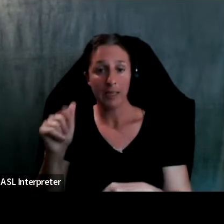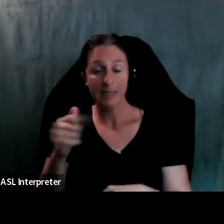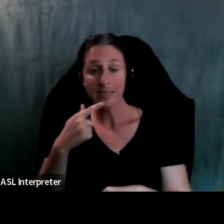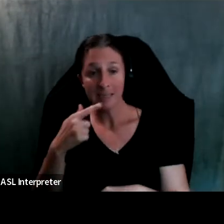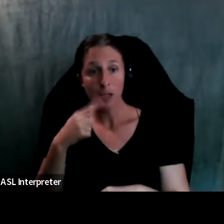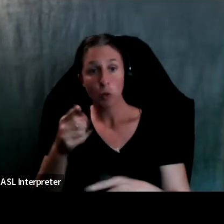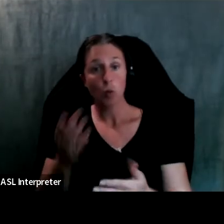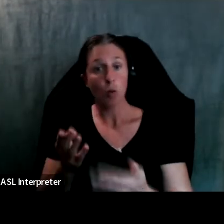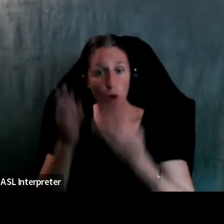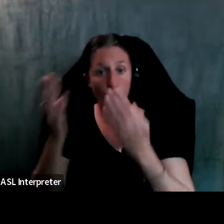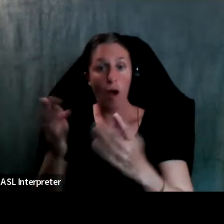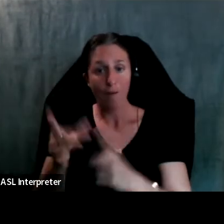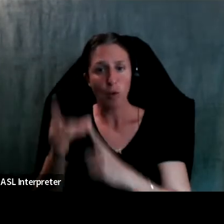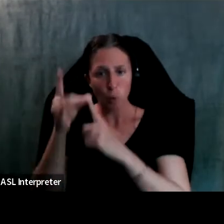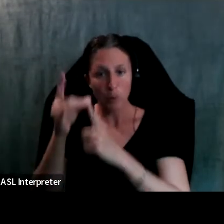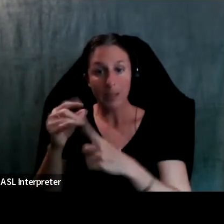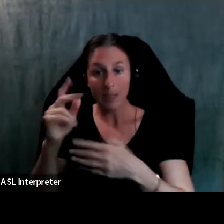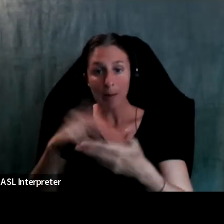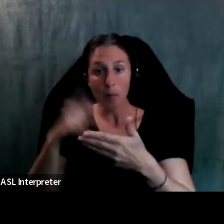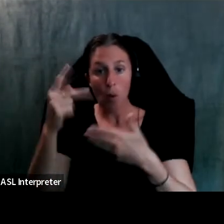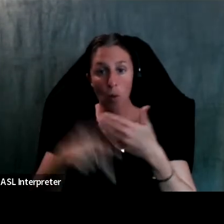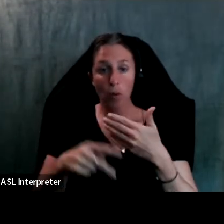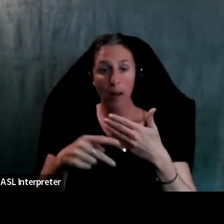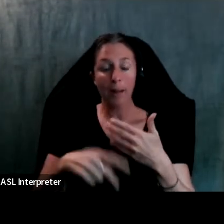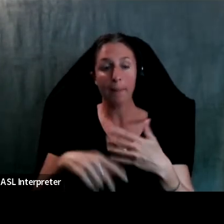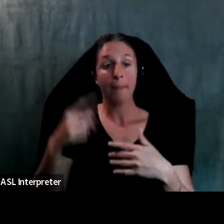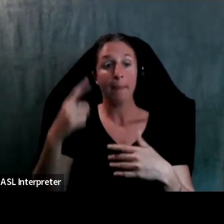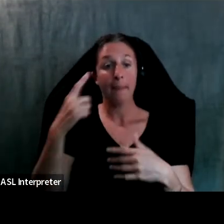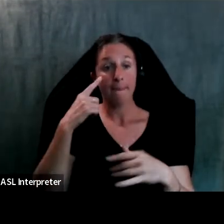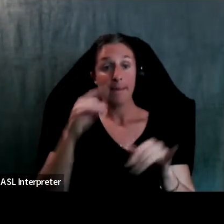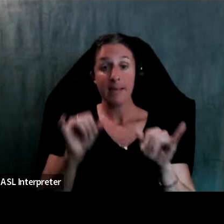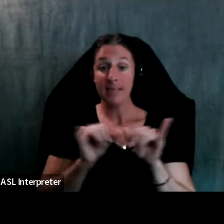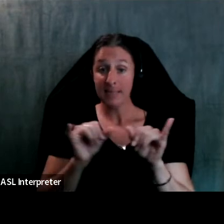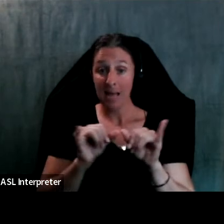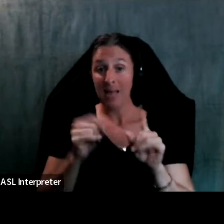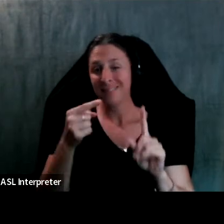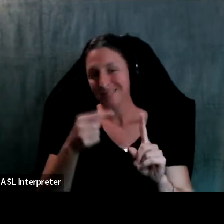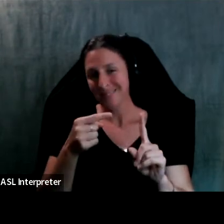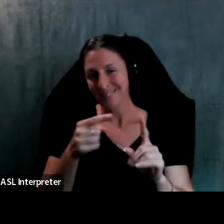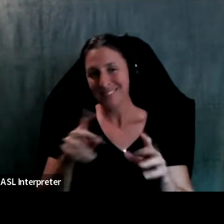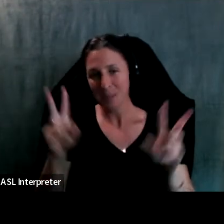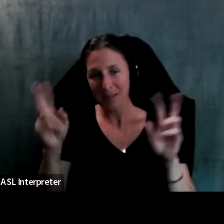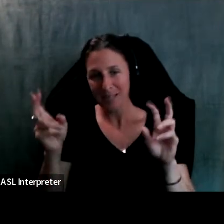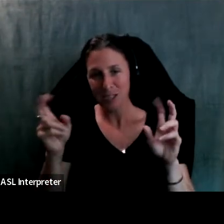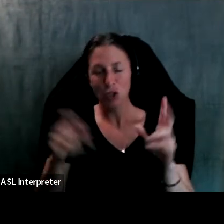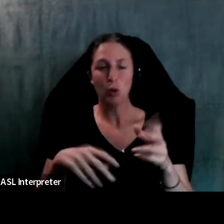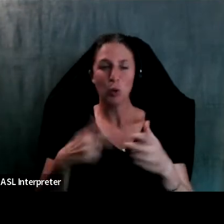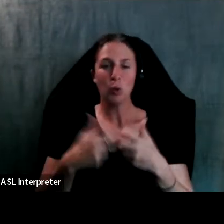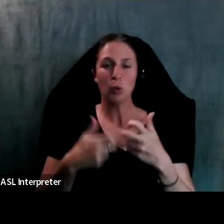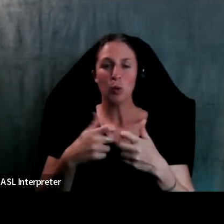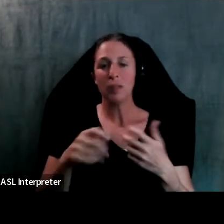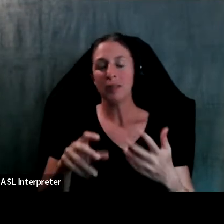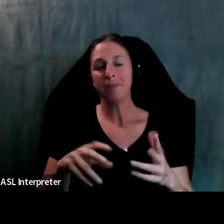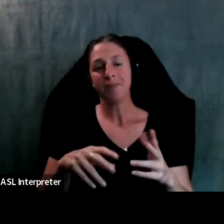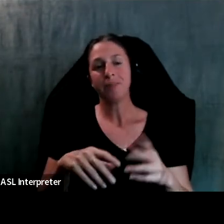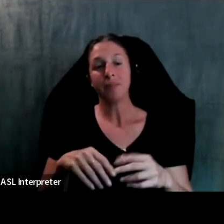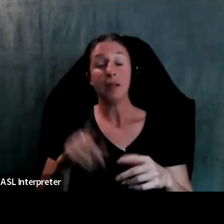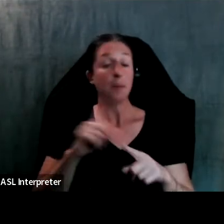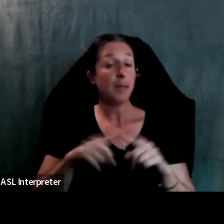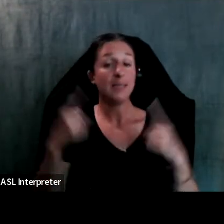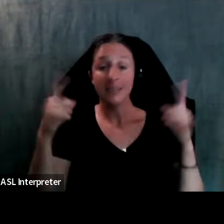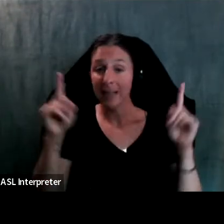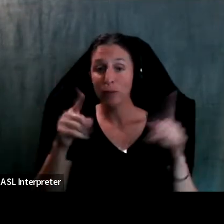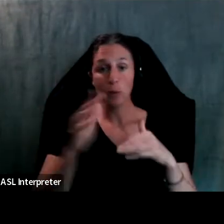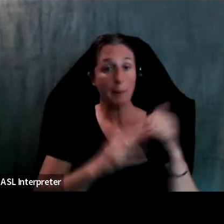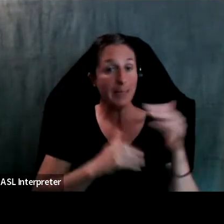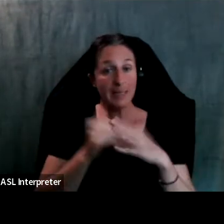a unique program. And I think, size is going to be an issue, but it's successful. And you're building it and you're